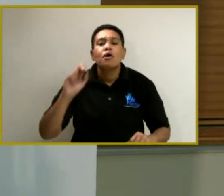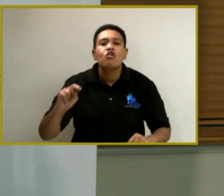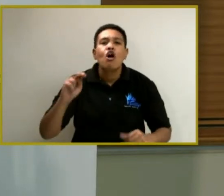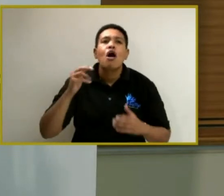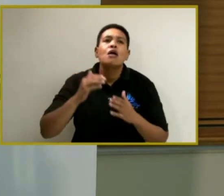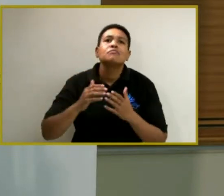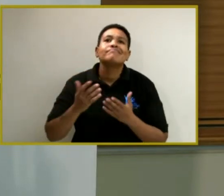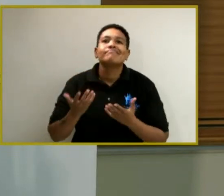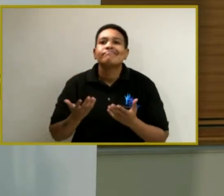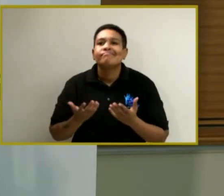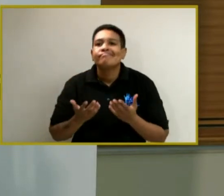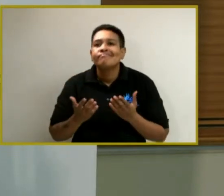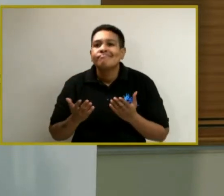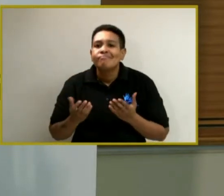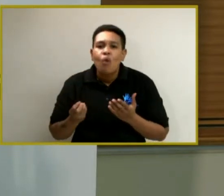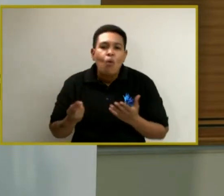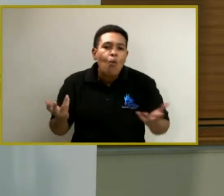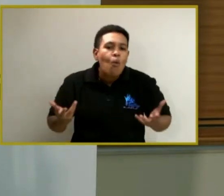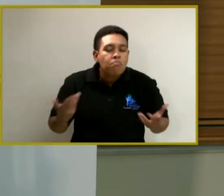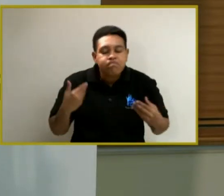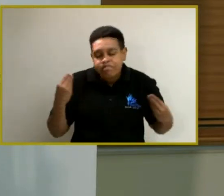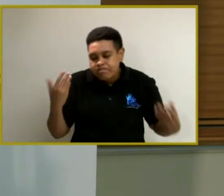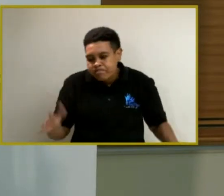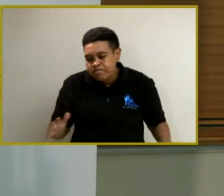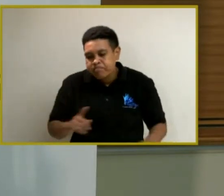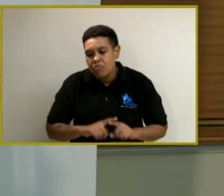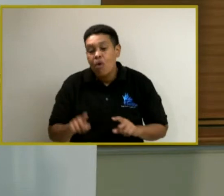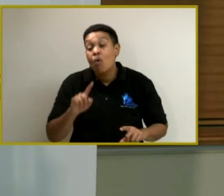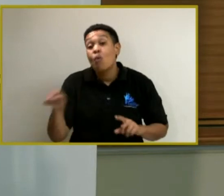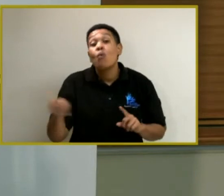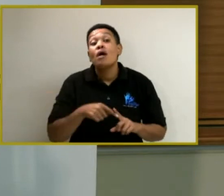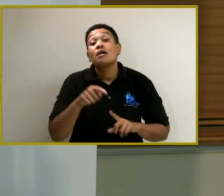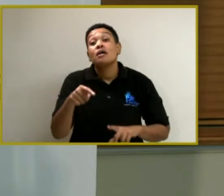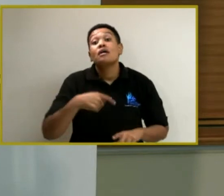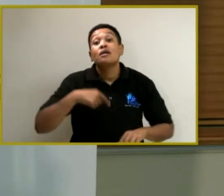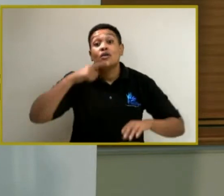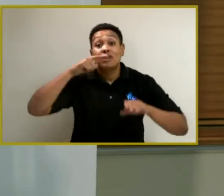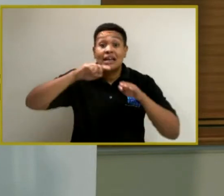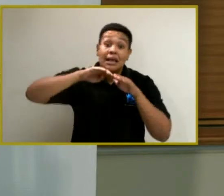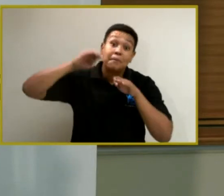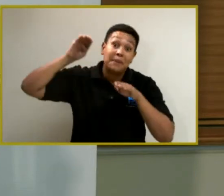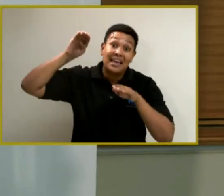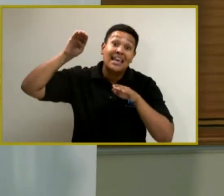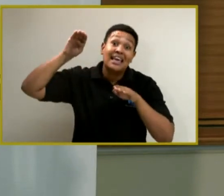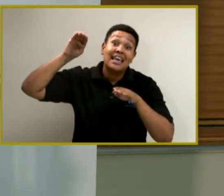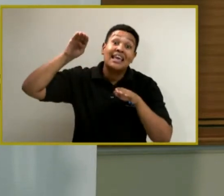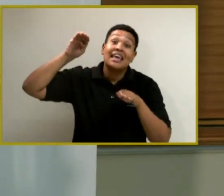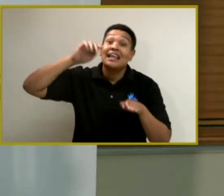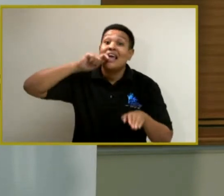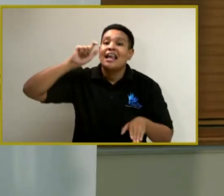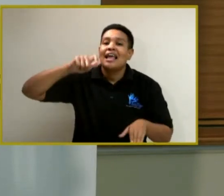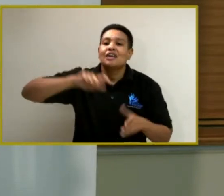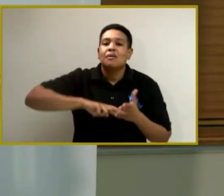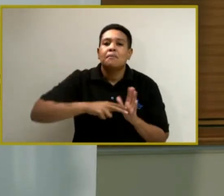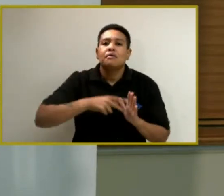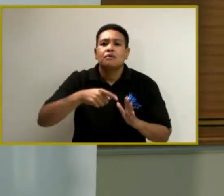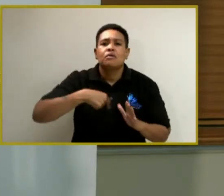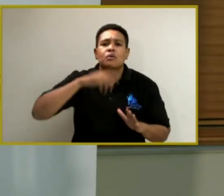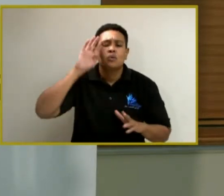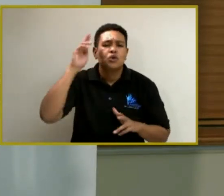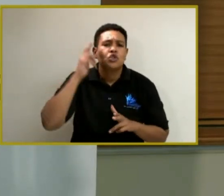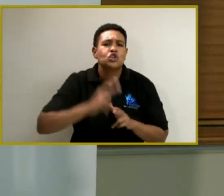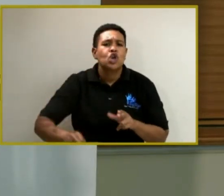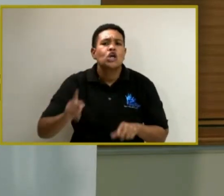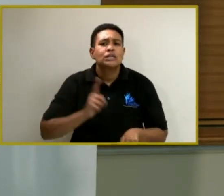pattern or what. But, you know, when we peak, it does not necessarily mean we're going to take a short